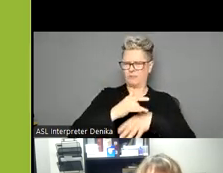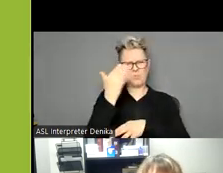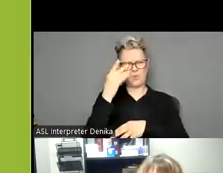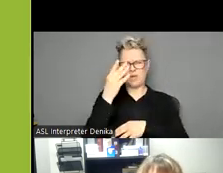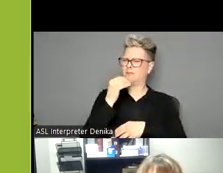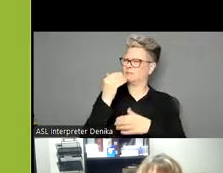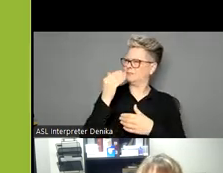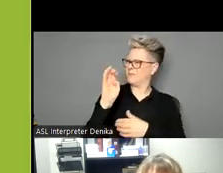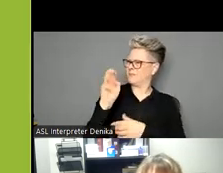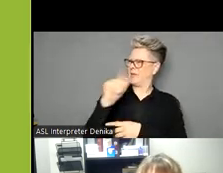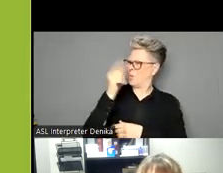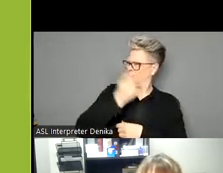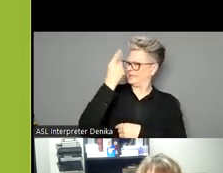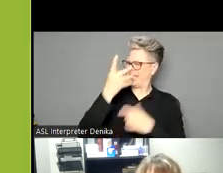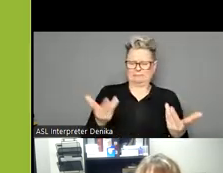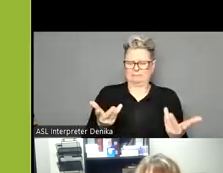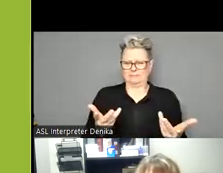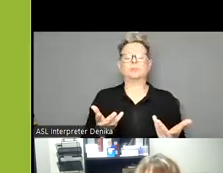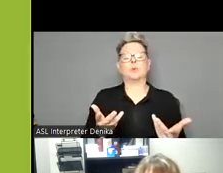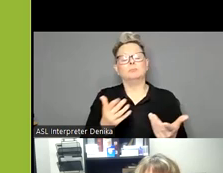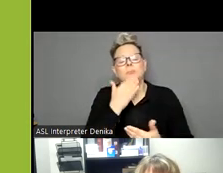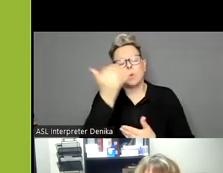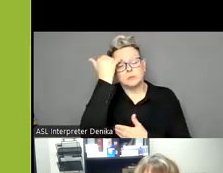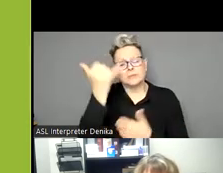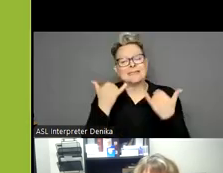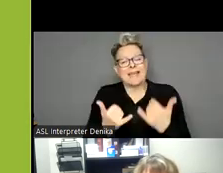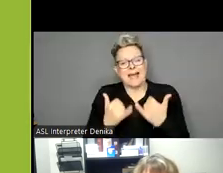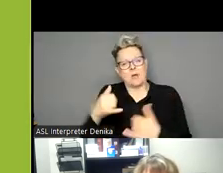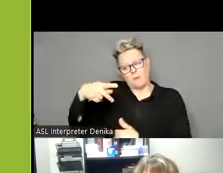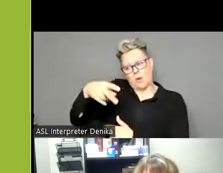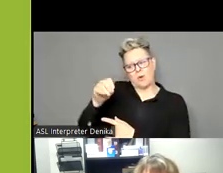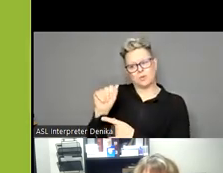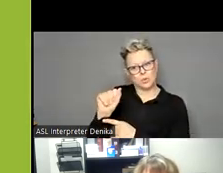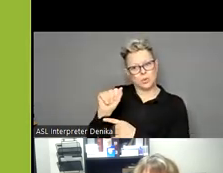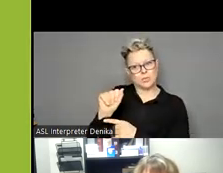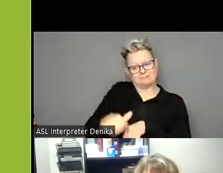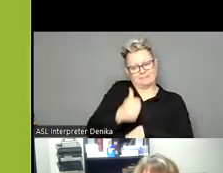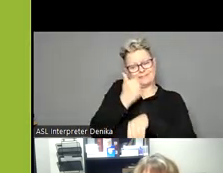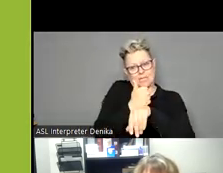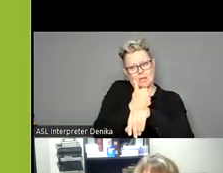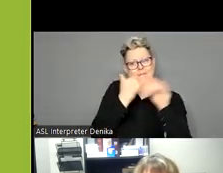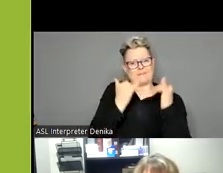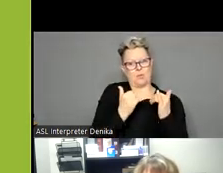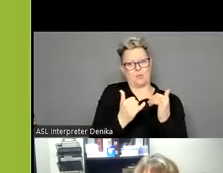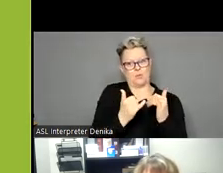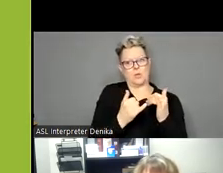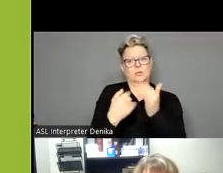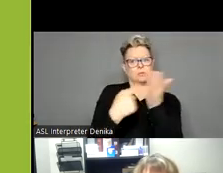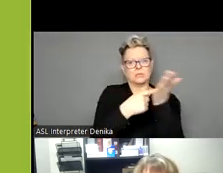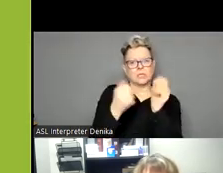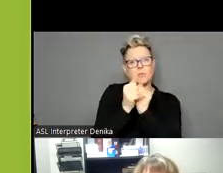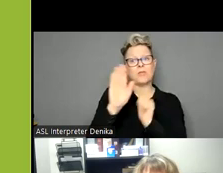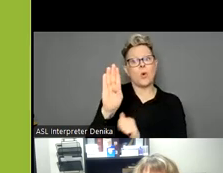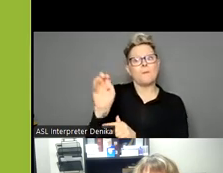So best to get things organized with a power of attorney, and maybe even talk about it with your bank and have it on file there